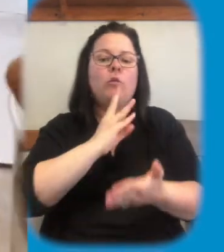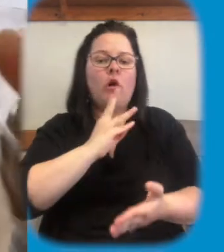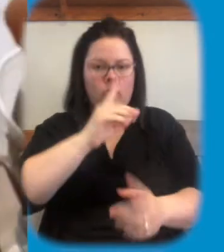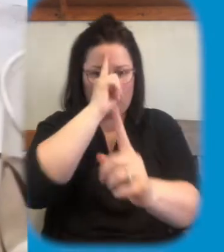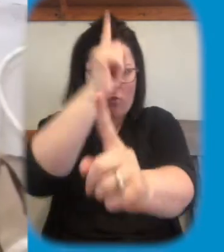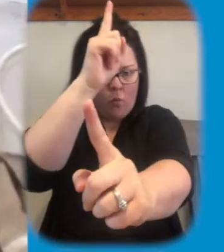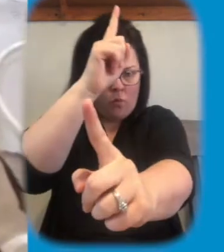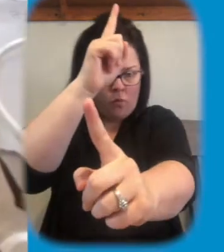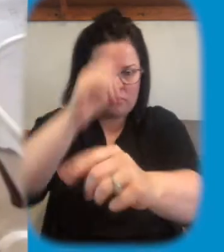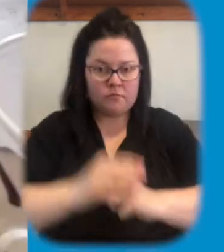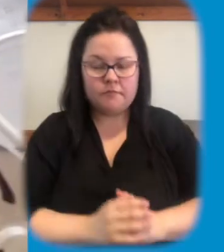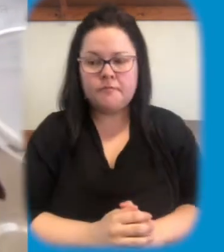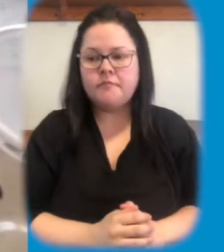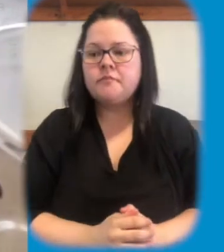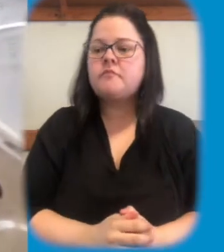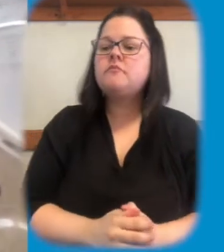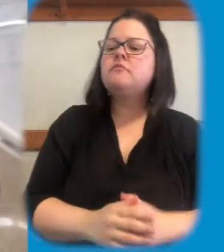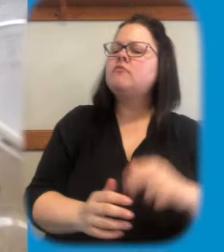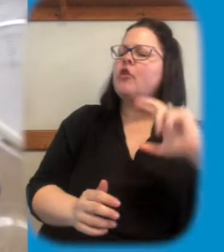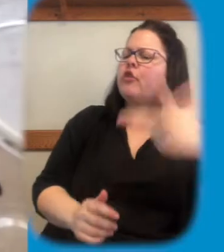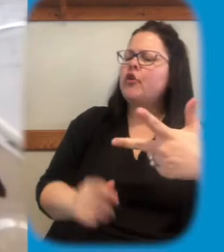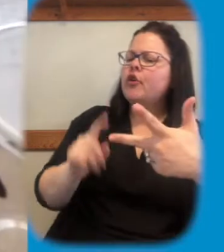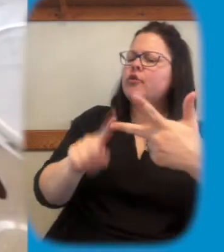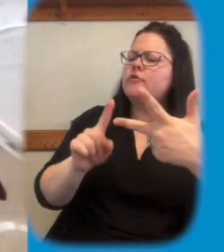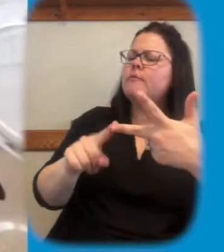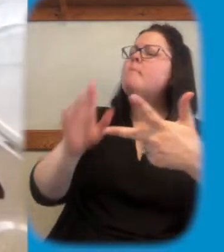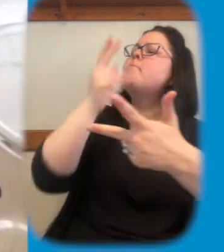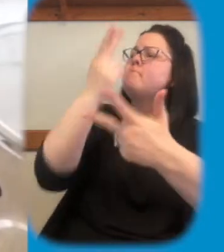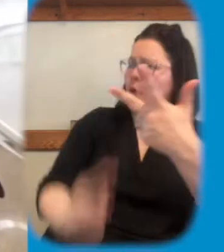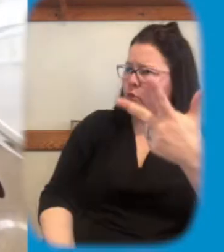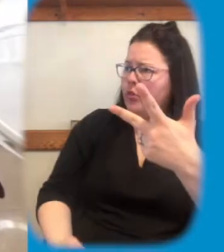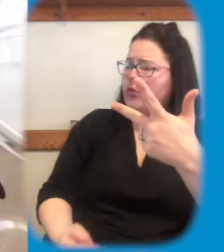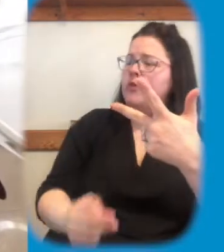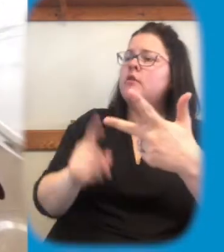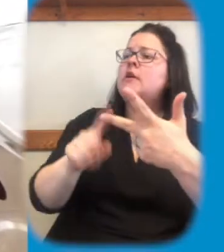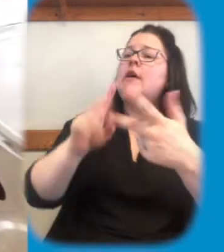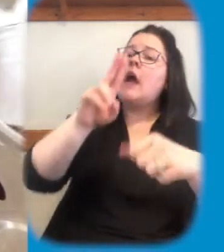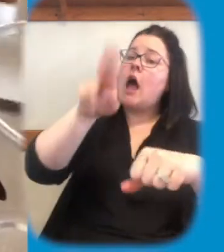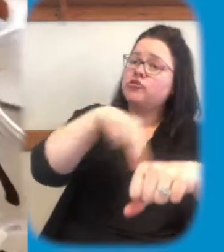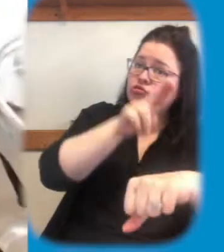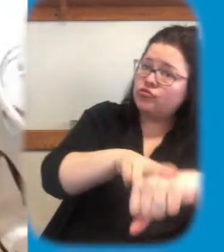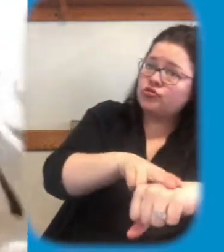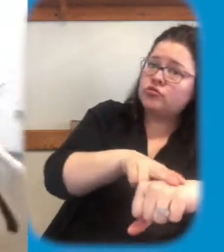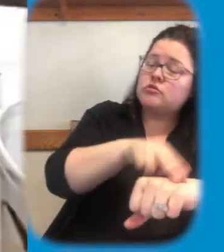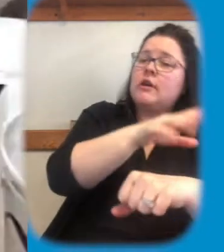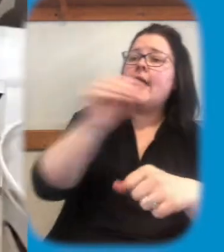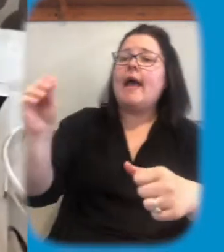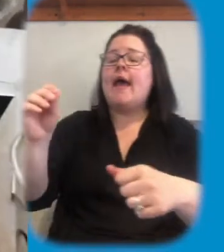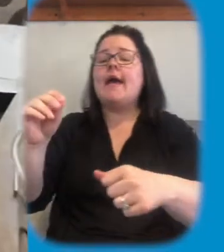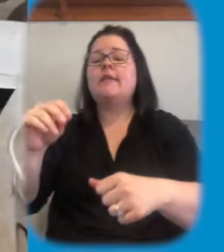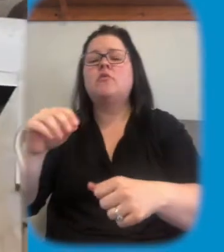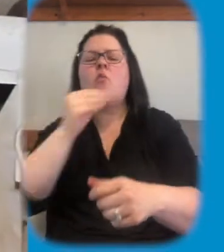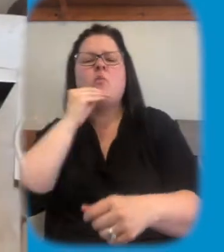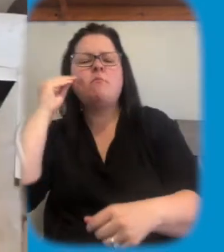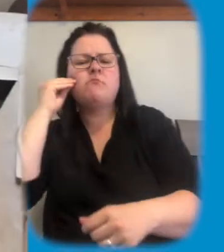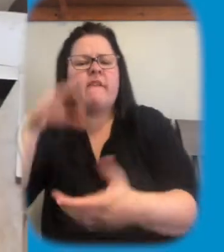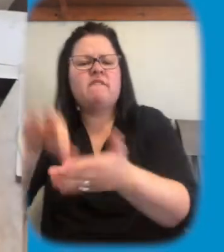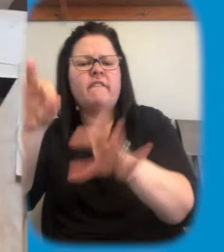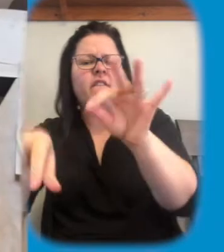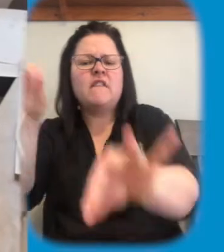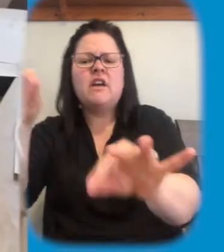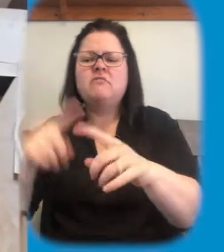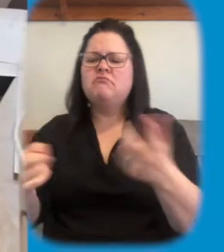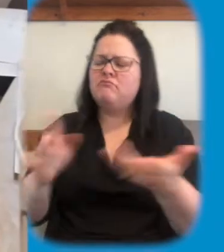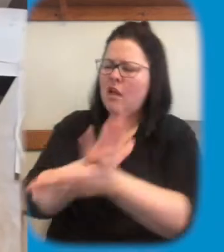household materials. And here's one of both. Okay, can you show us this one? Hold on to This one that. has grass, some paper